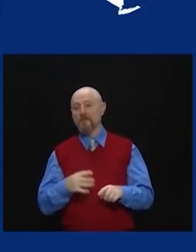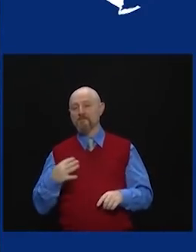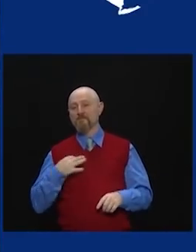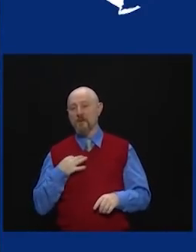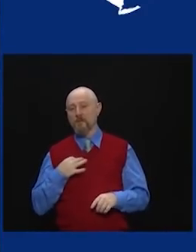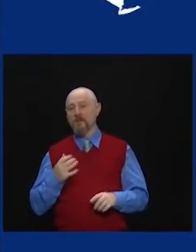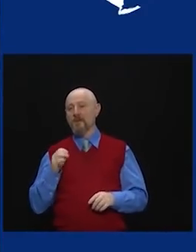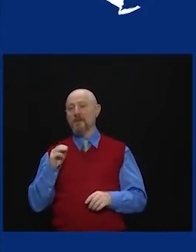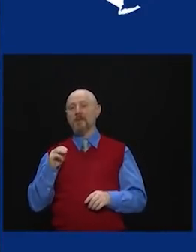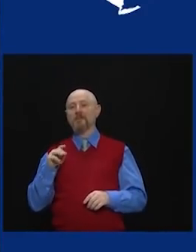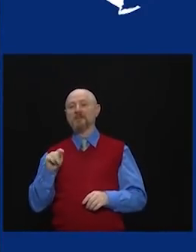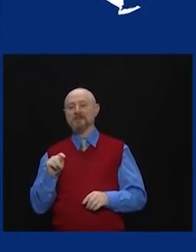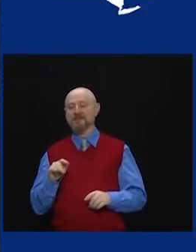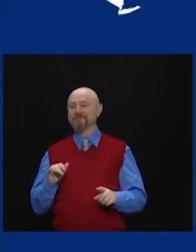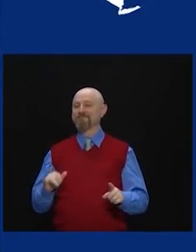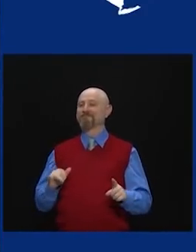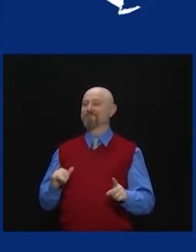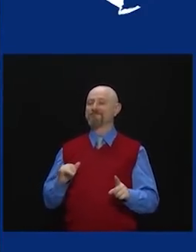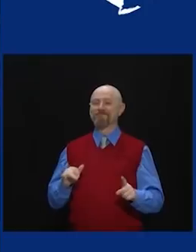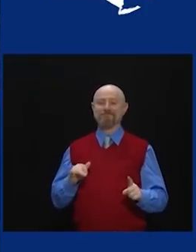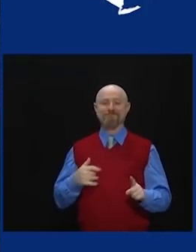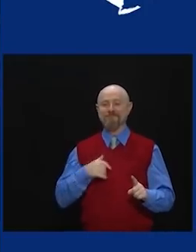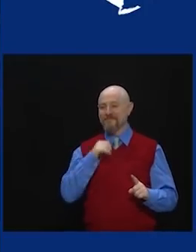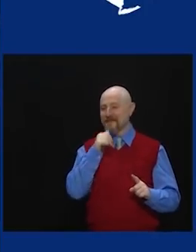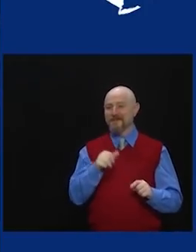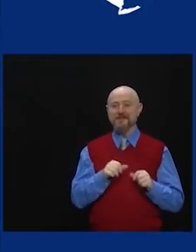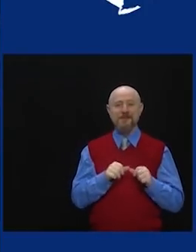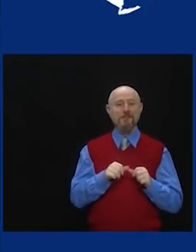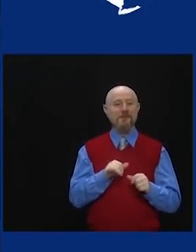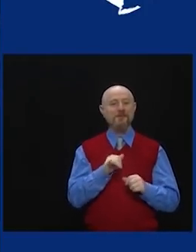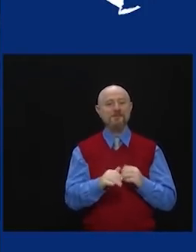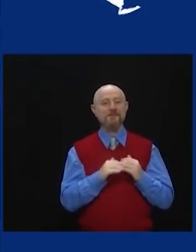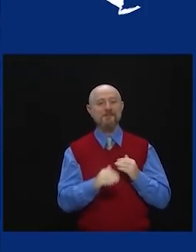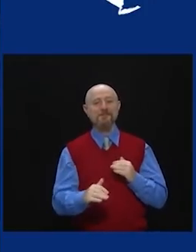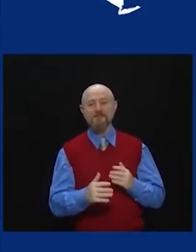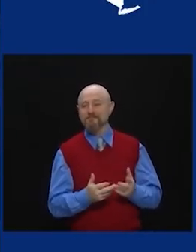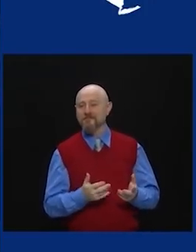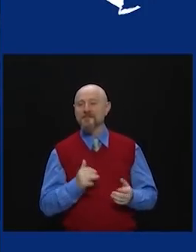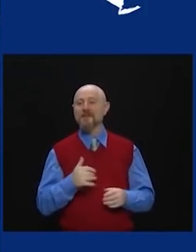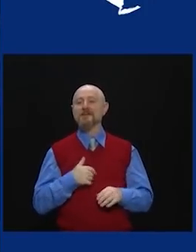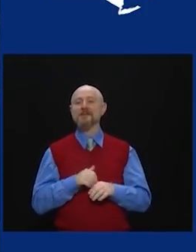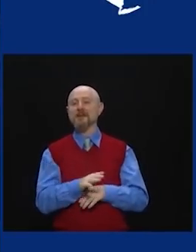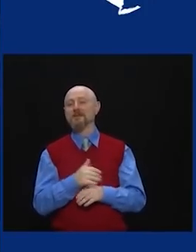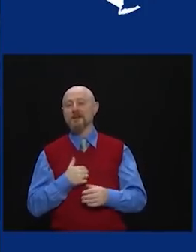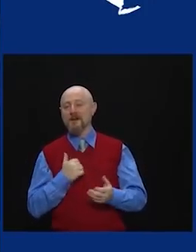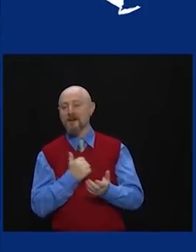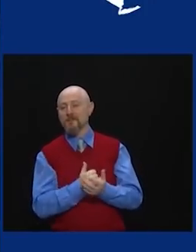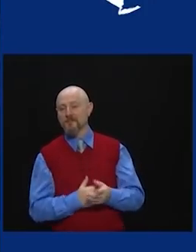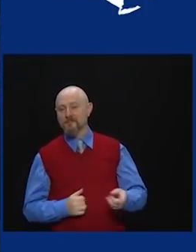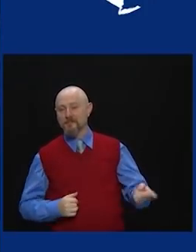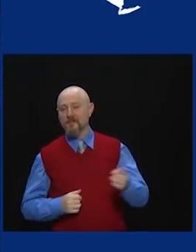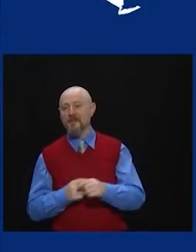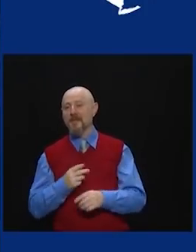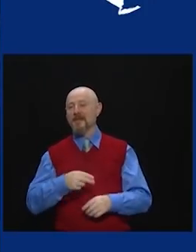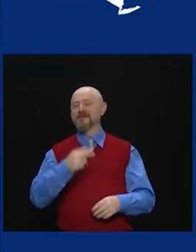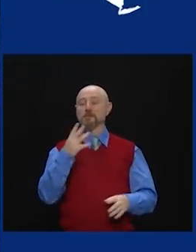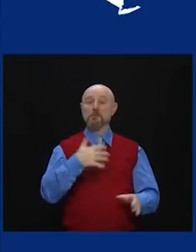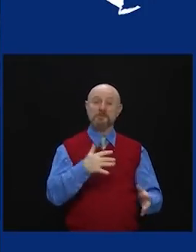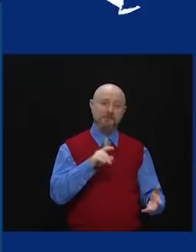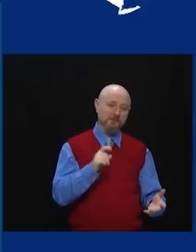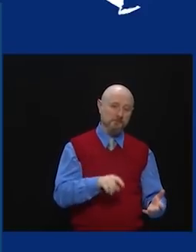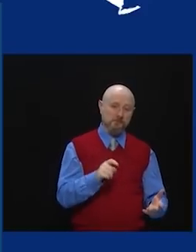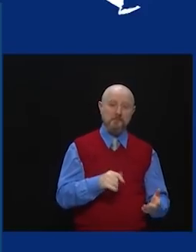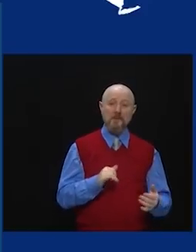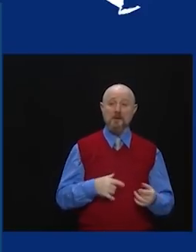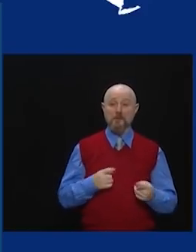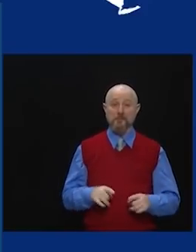sustainable. We're going to help you out. So we wanted to deploy people to an area that we consider high need as well. So that's happening as we speak. I